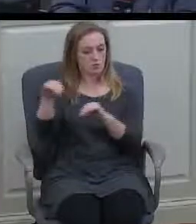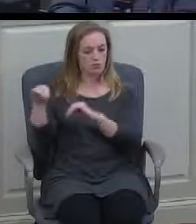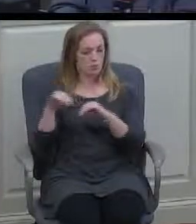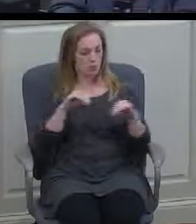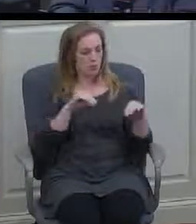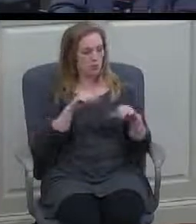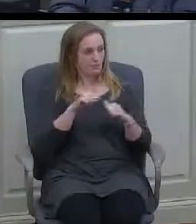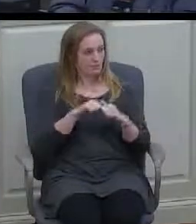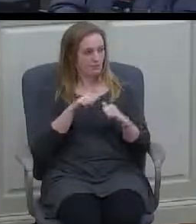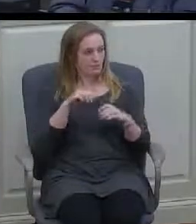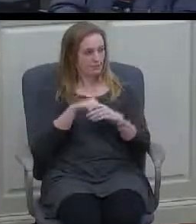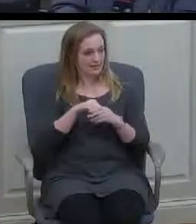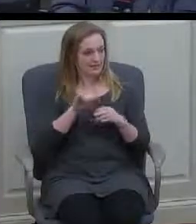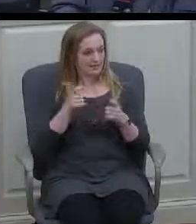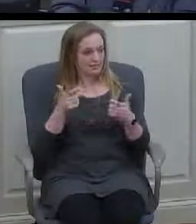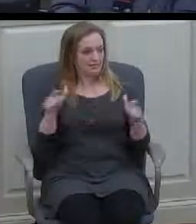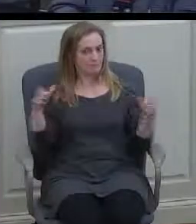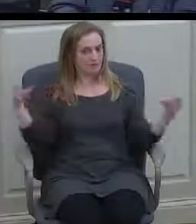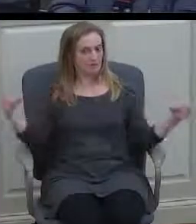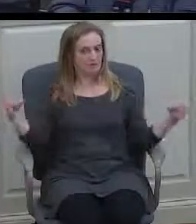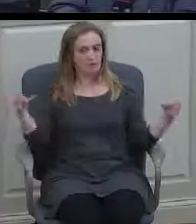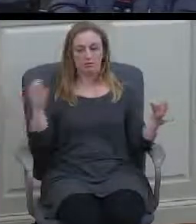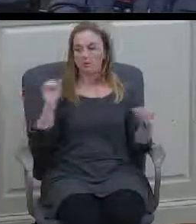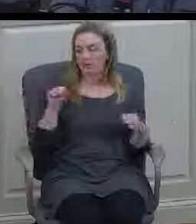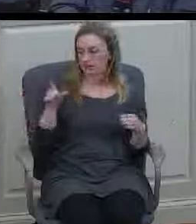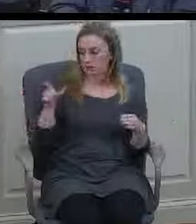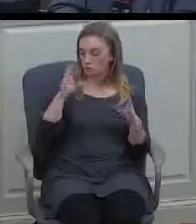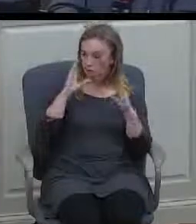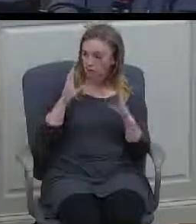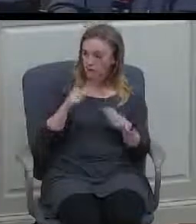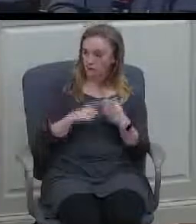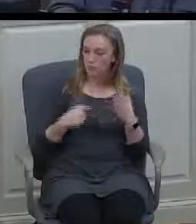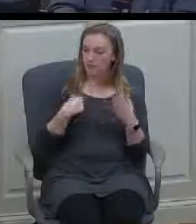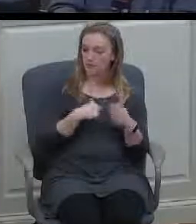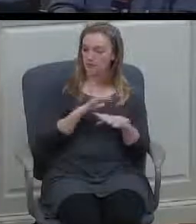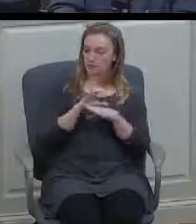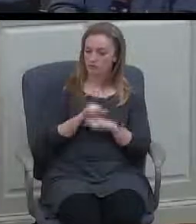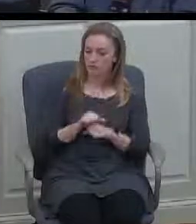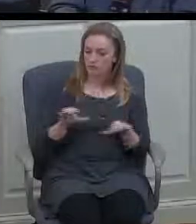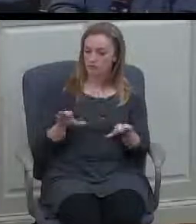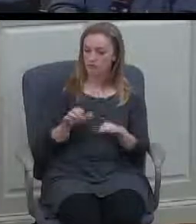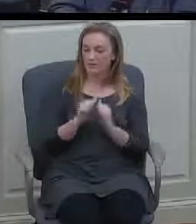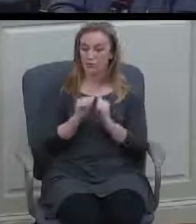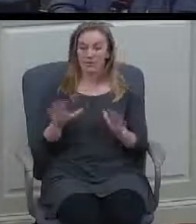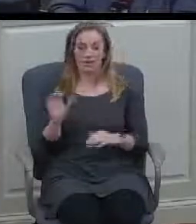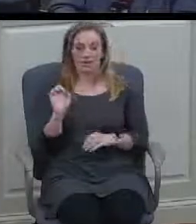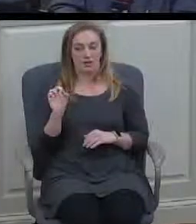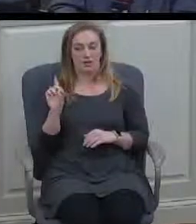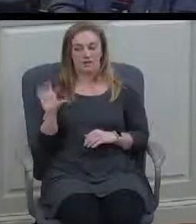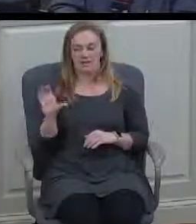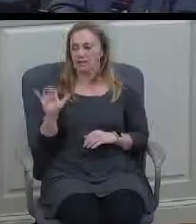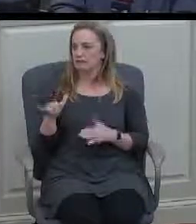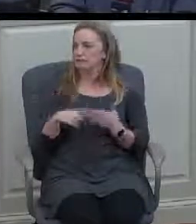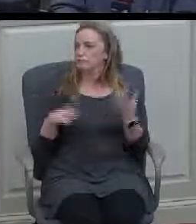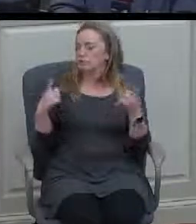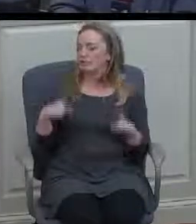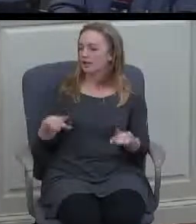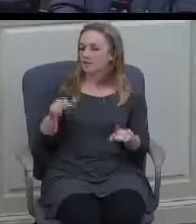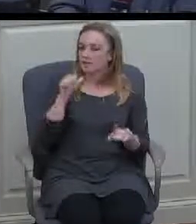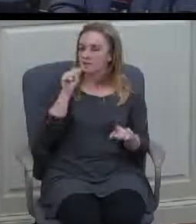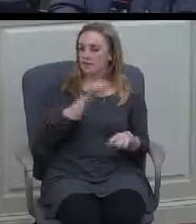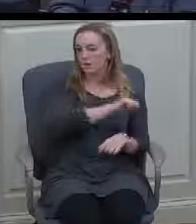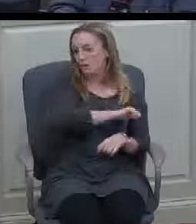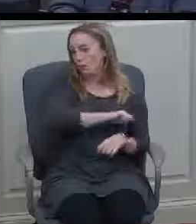Yep. larger boundary? Right. Okay. And if you pay attention to what we have traditionally done without the EDC, that's what happens. It's not the